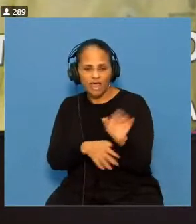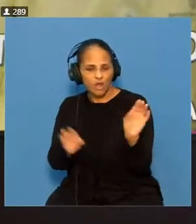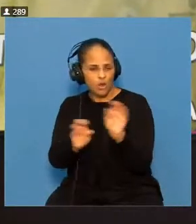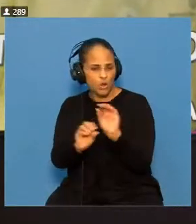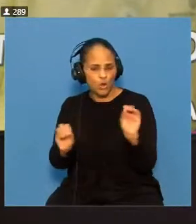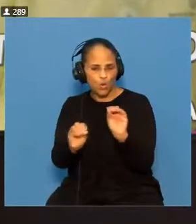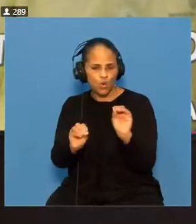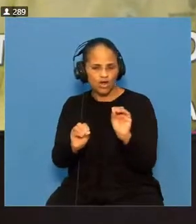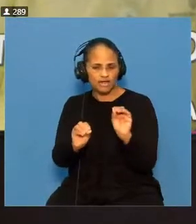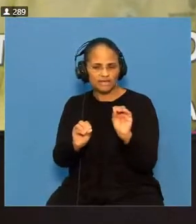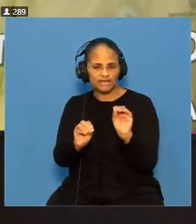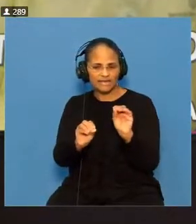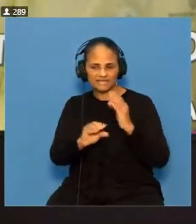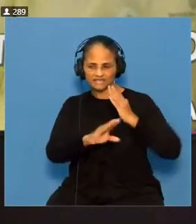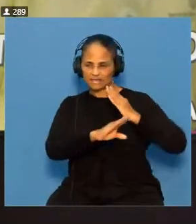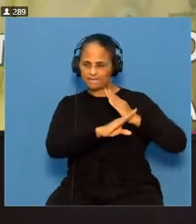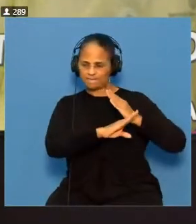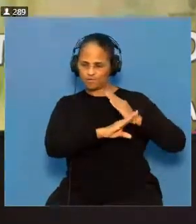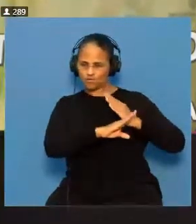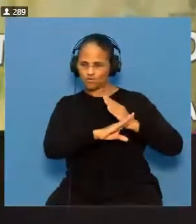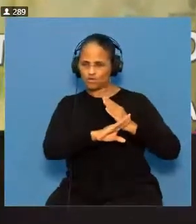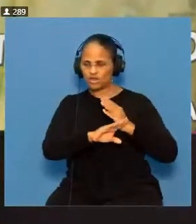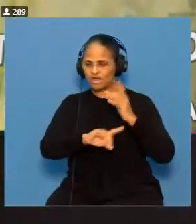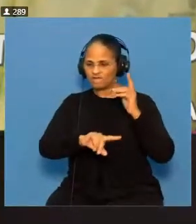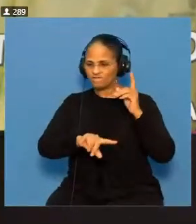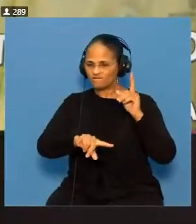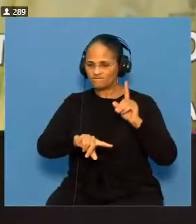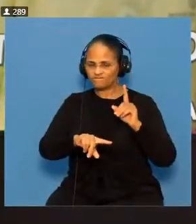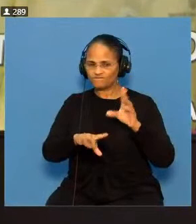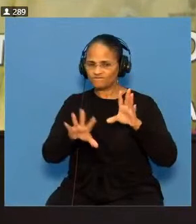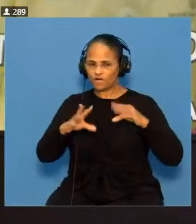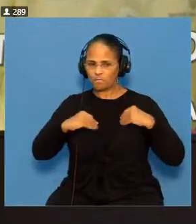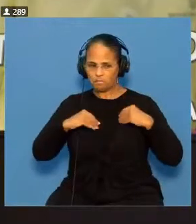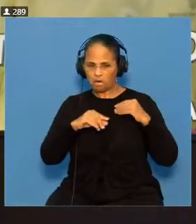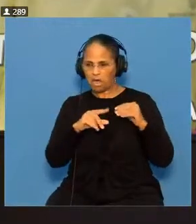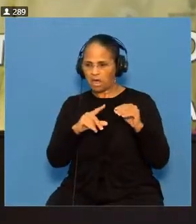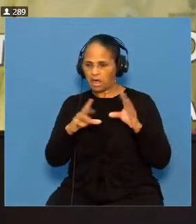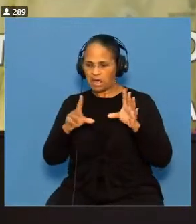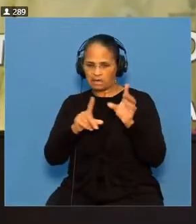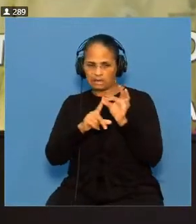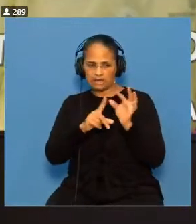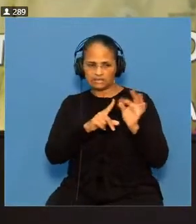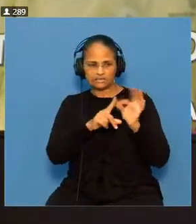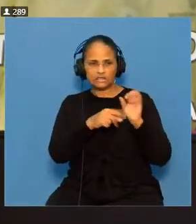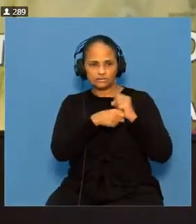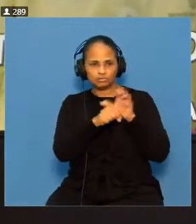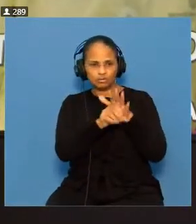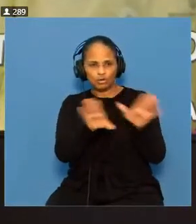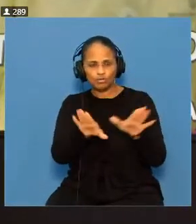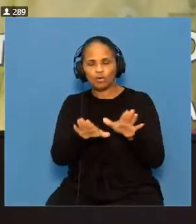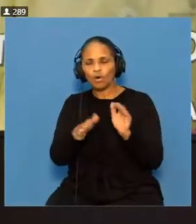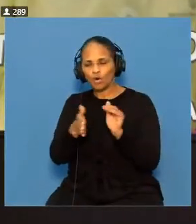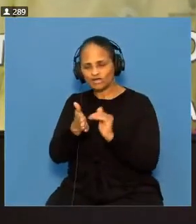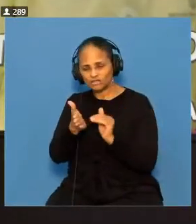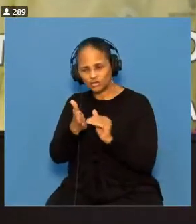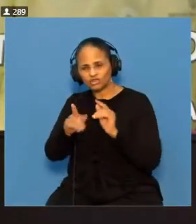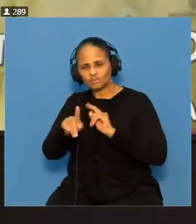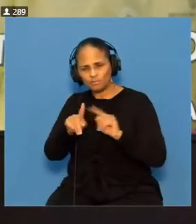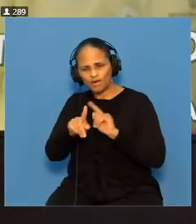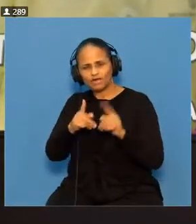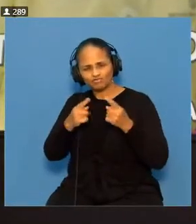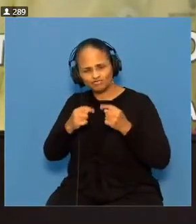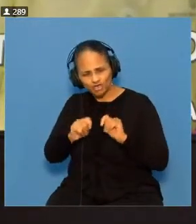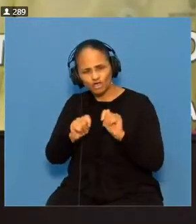is immune, quote unquote, from catching COVID. What we can do is to try our best to mitigate against it by